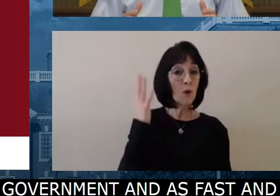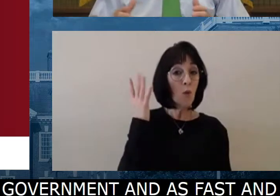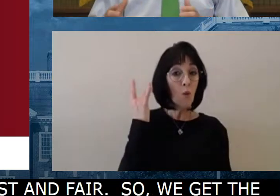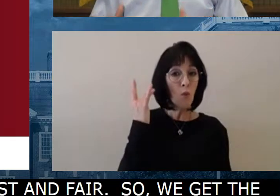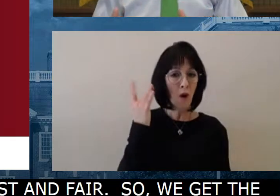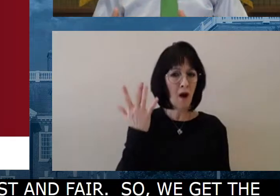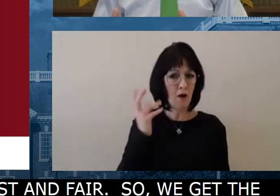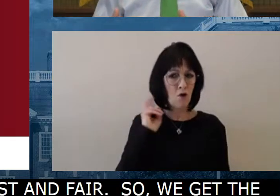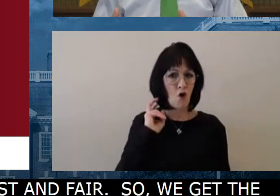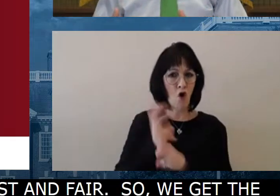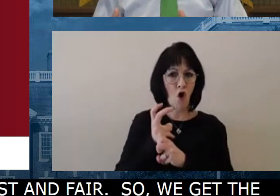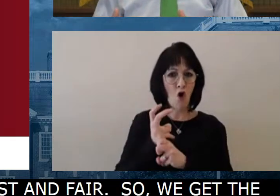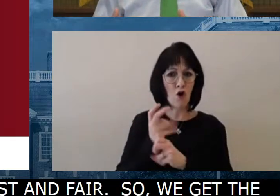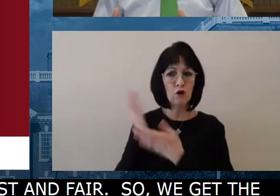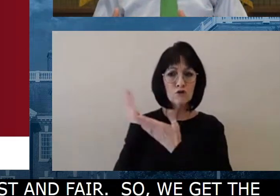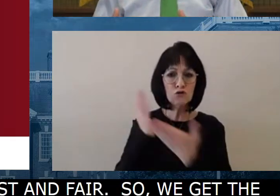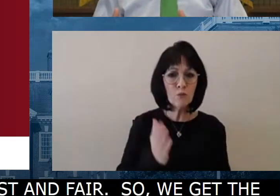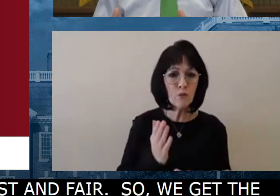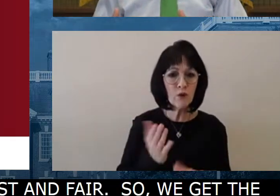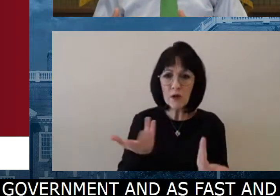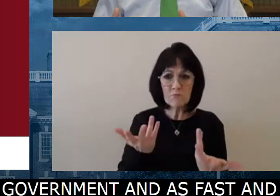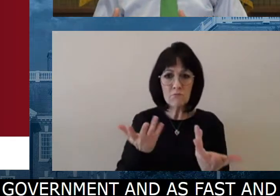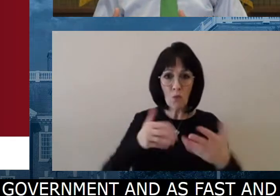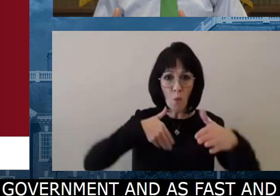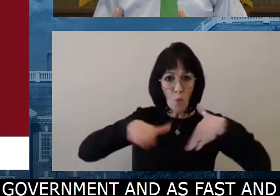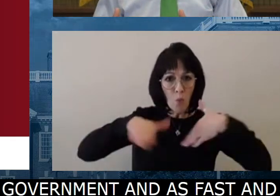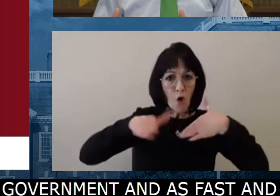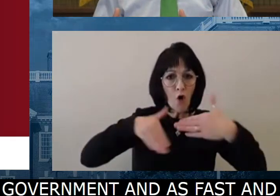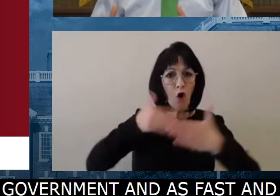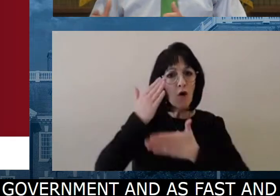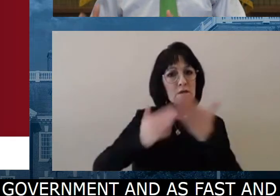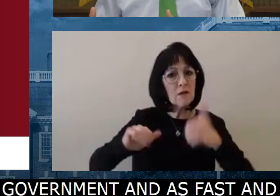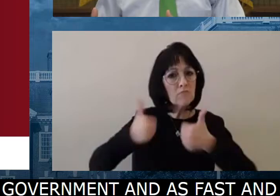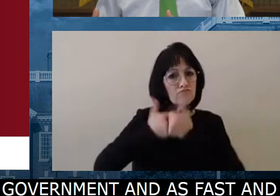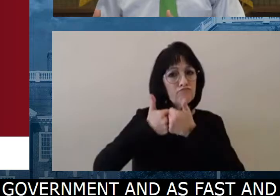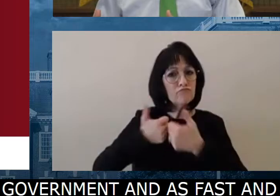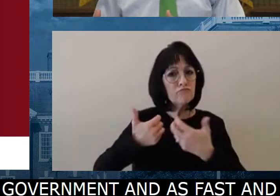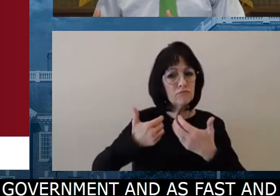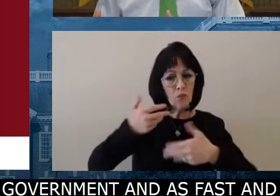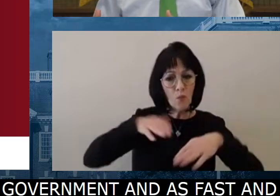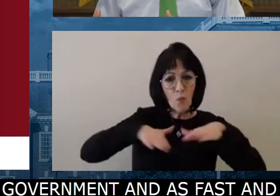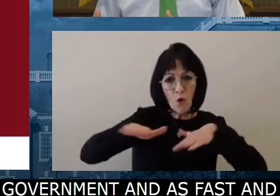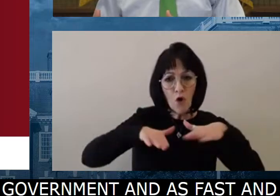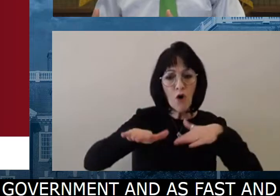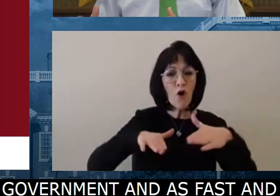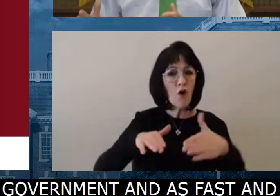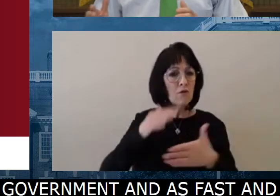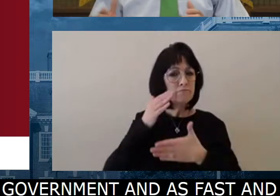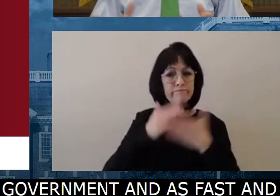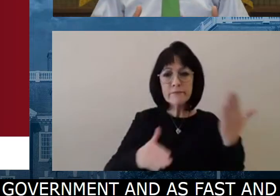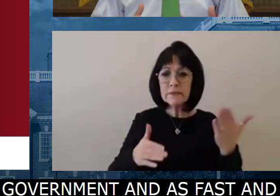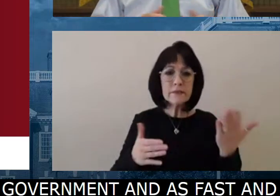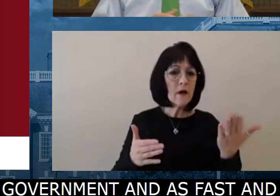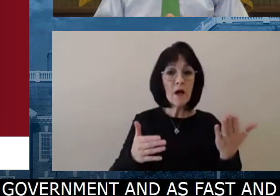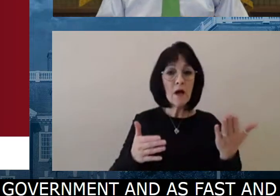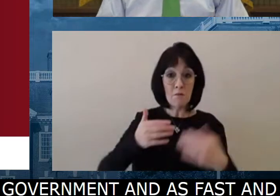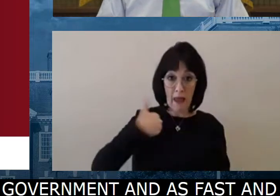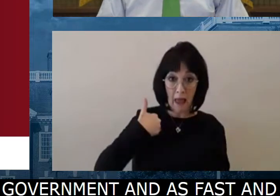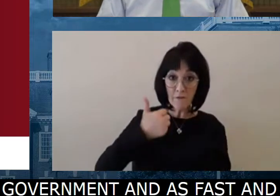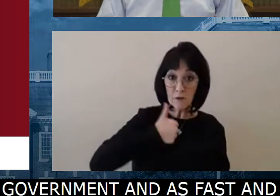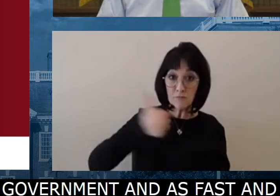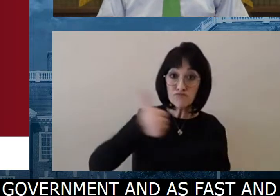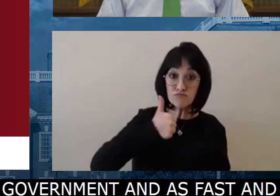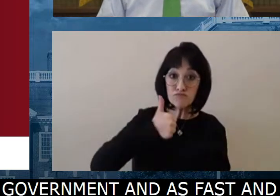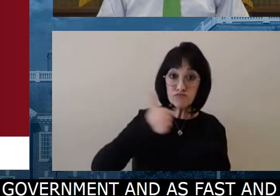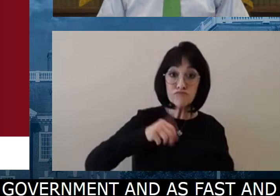cases, limited access to technology and expertise with technology. Most